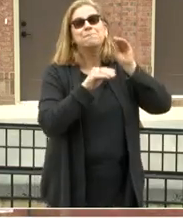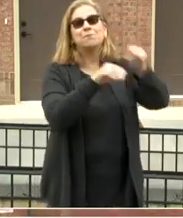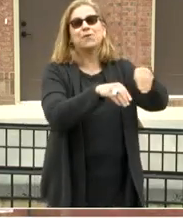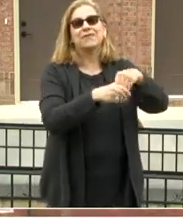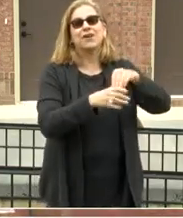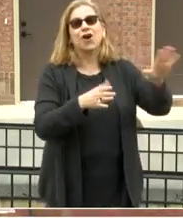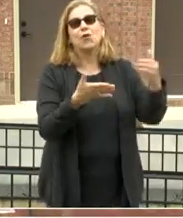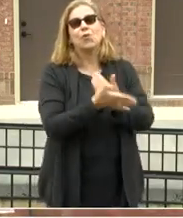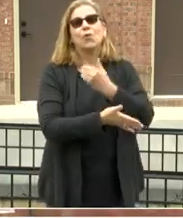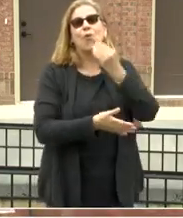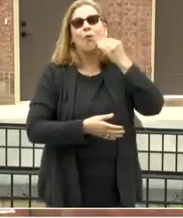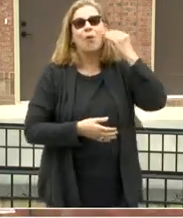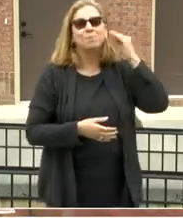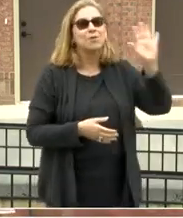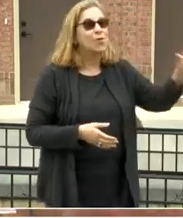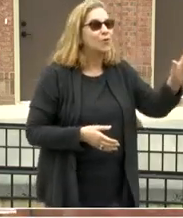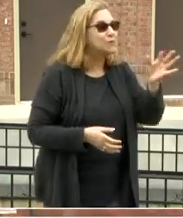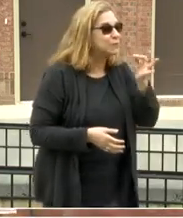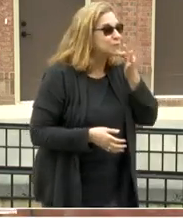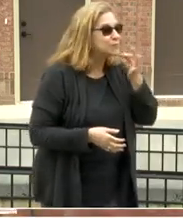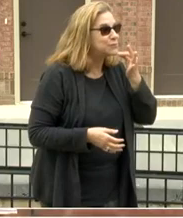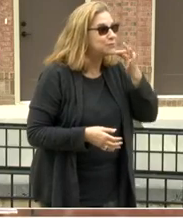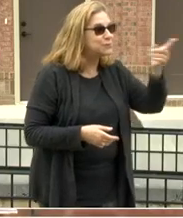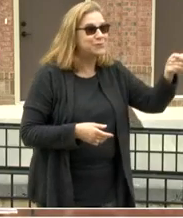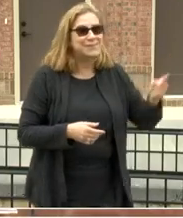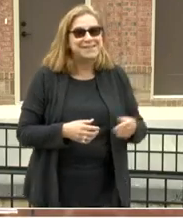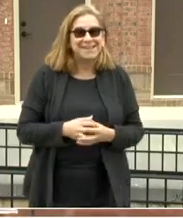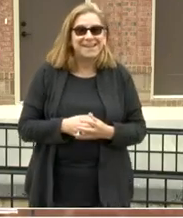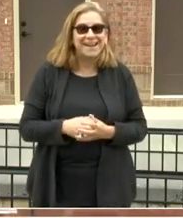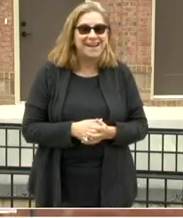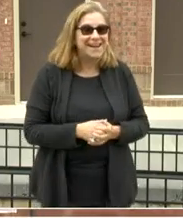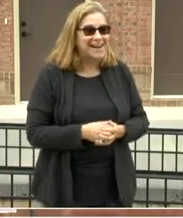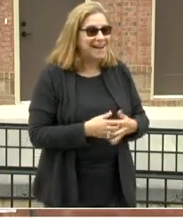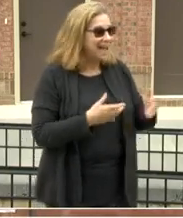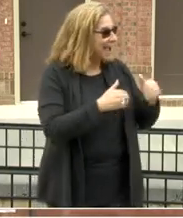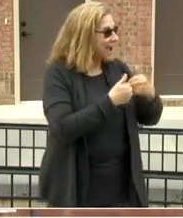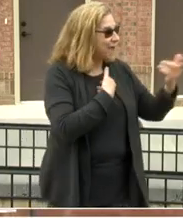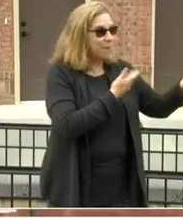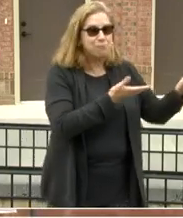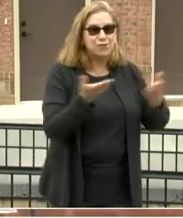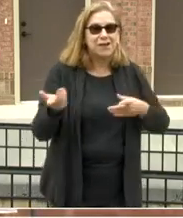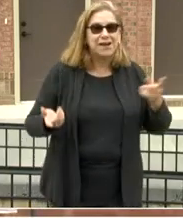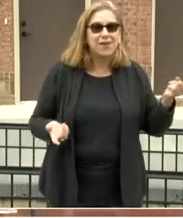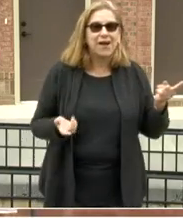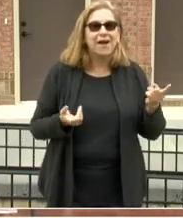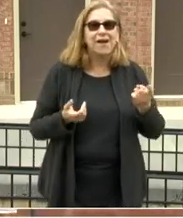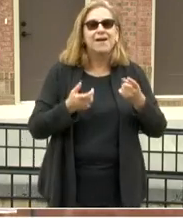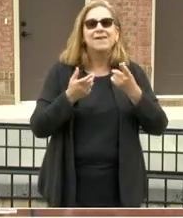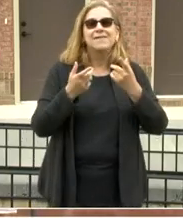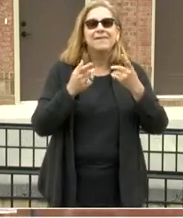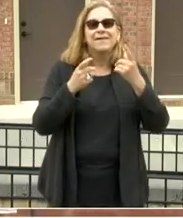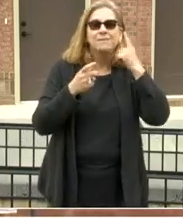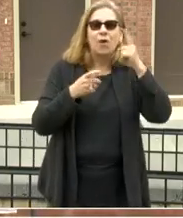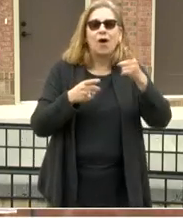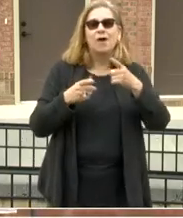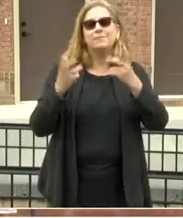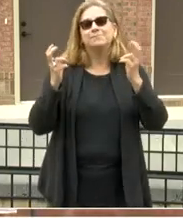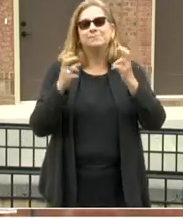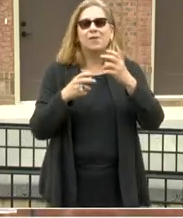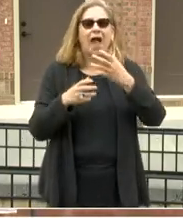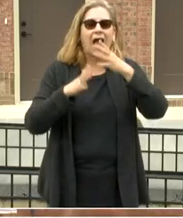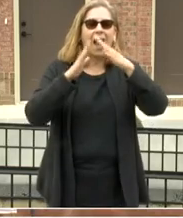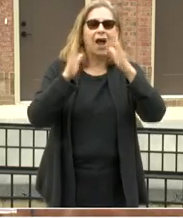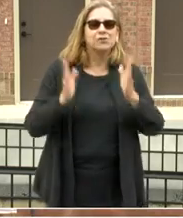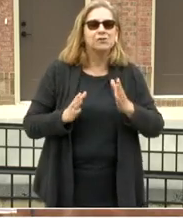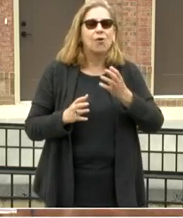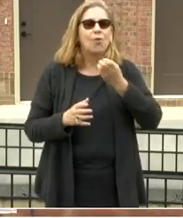We were talking earlier, and I said, this is a way to have a housewarming party. Right? So we're excited that she's going to be one of the first residents here. And what you'll